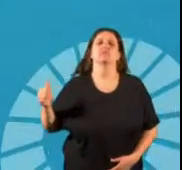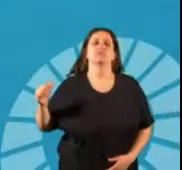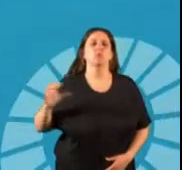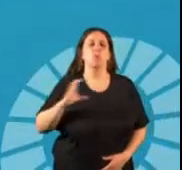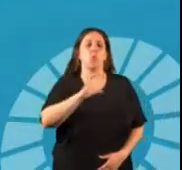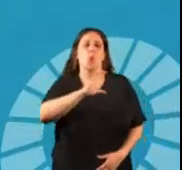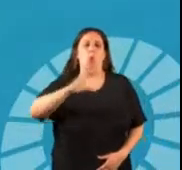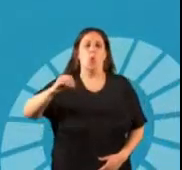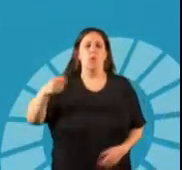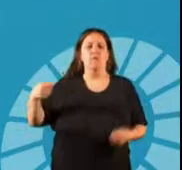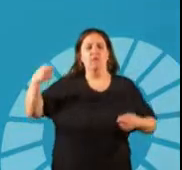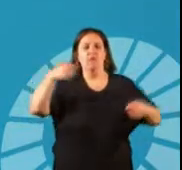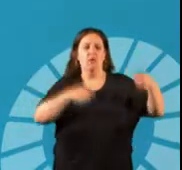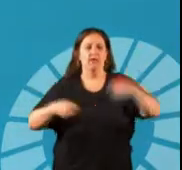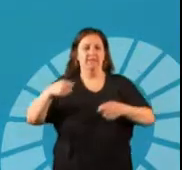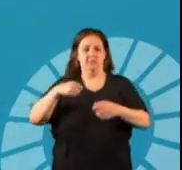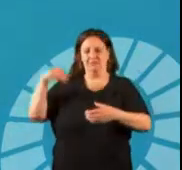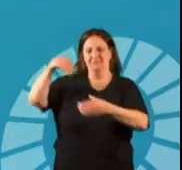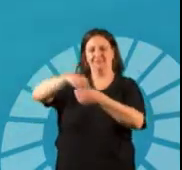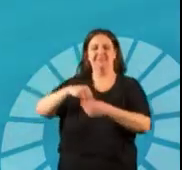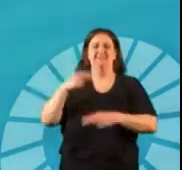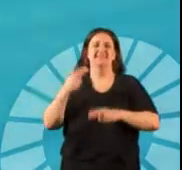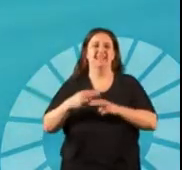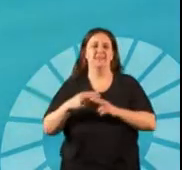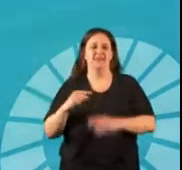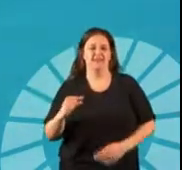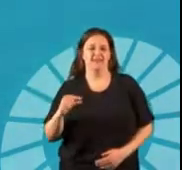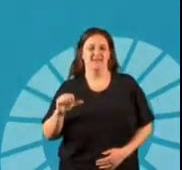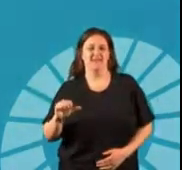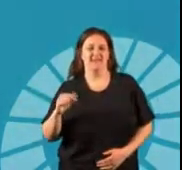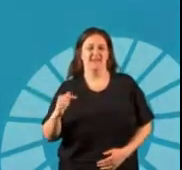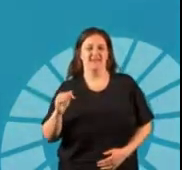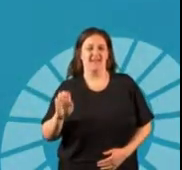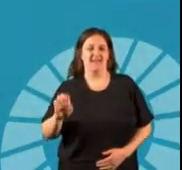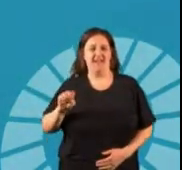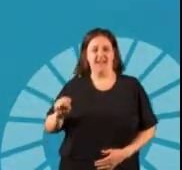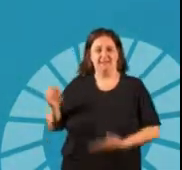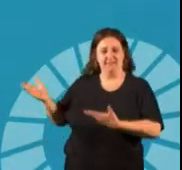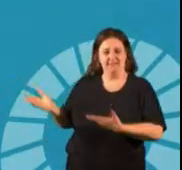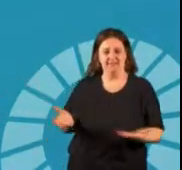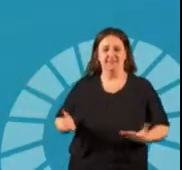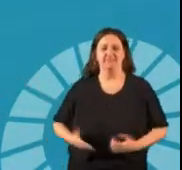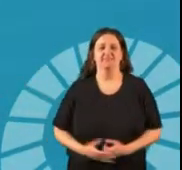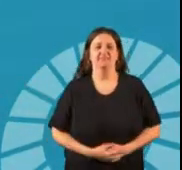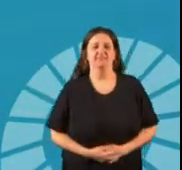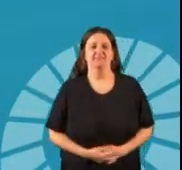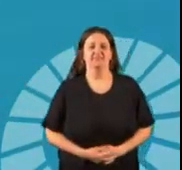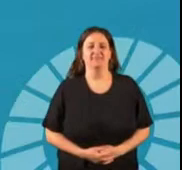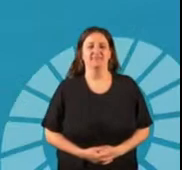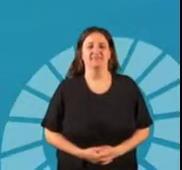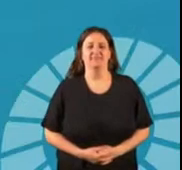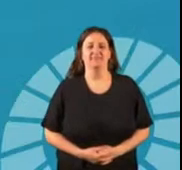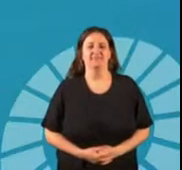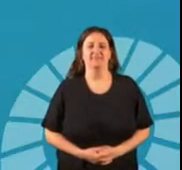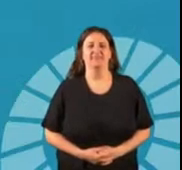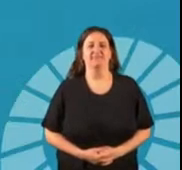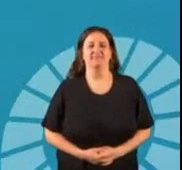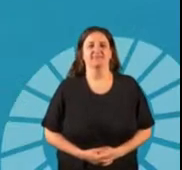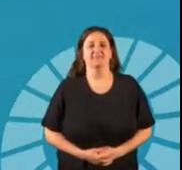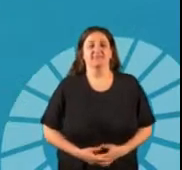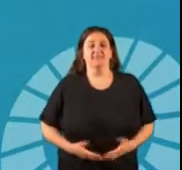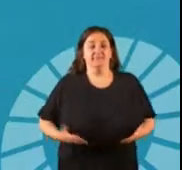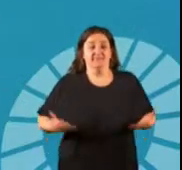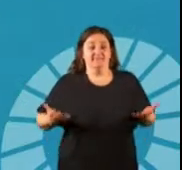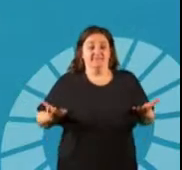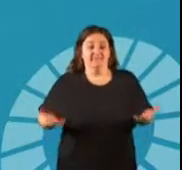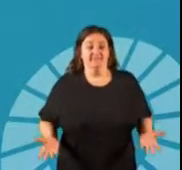see the work that you all have done over the last 30 years. And I think, you know, a year ago we weren't sure we'd be able to